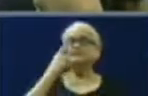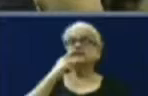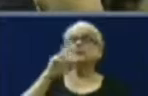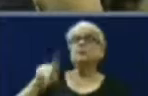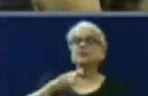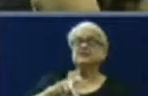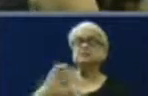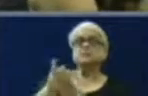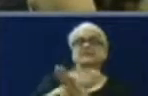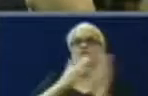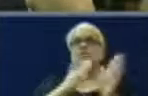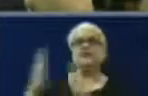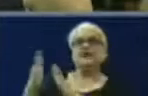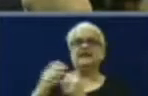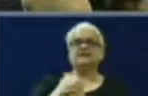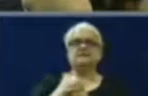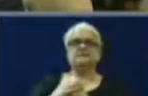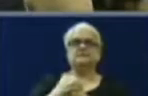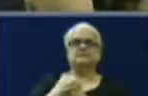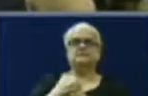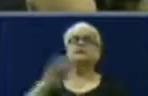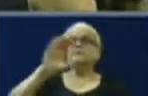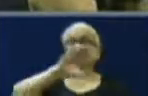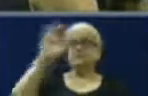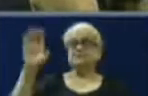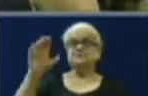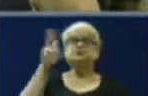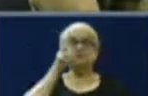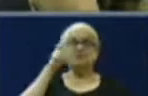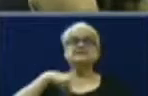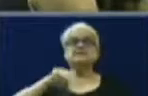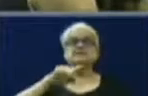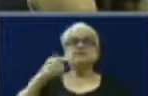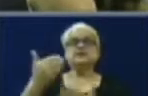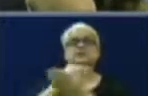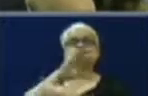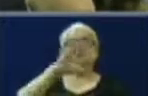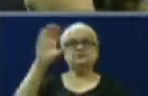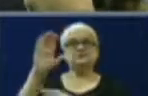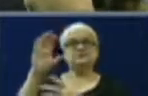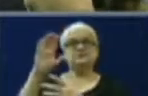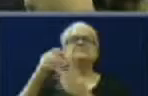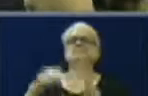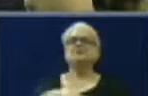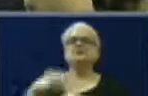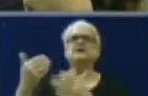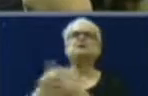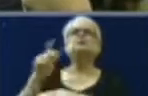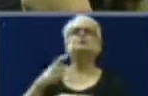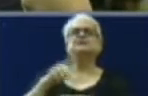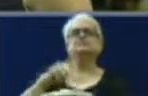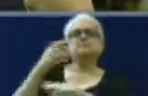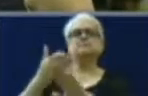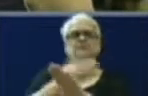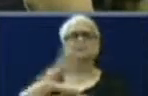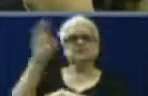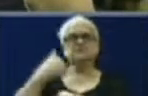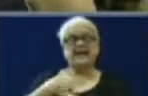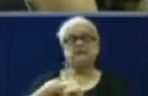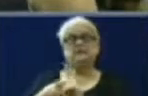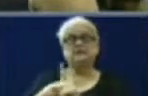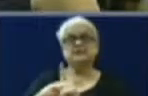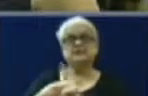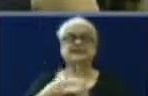listened. We had a new principal by Christmas. With the new principal comes more teacher turnover, more changing the way we do things, even if it's